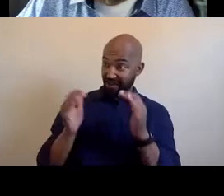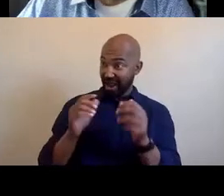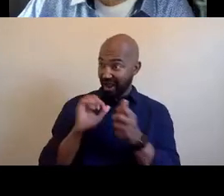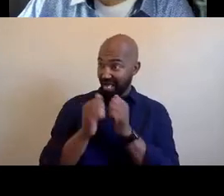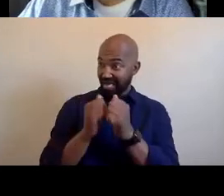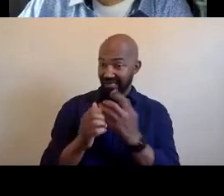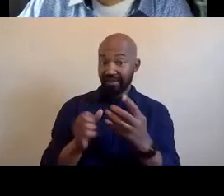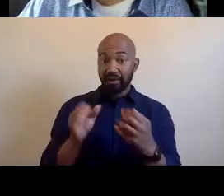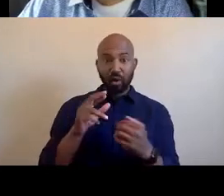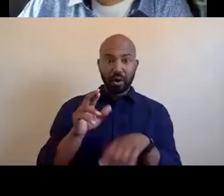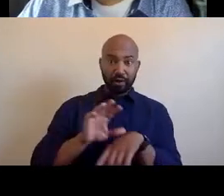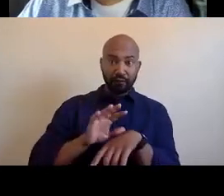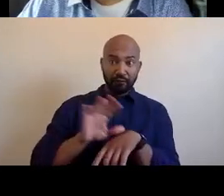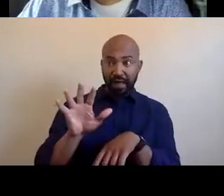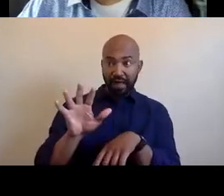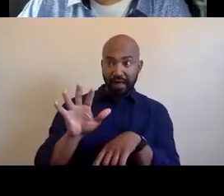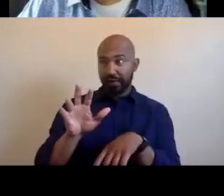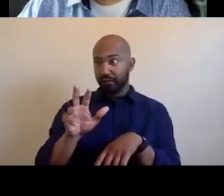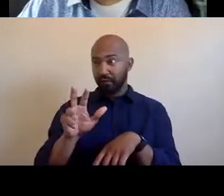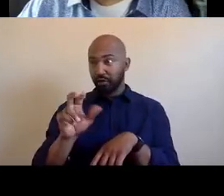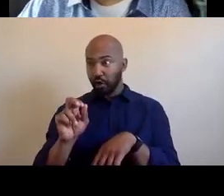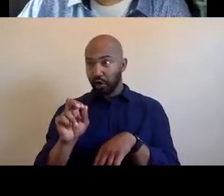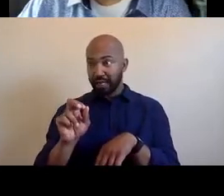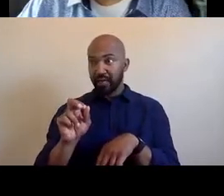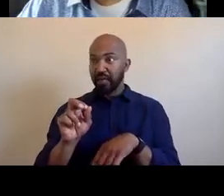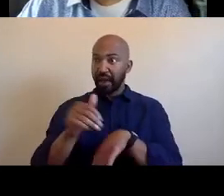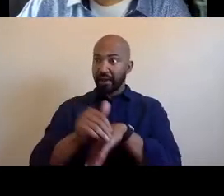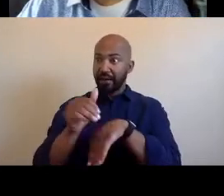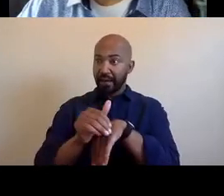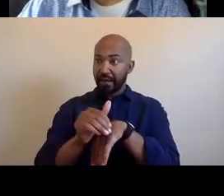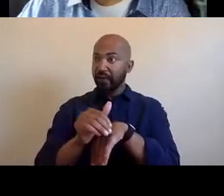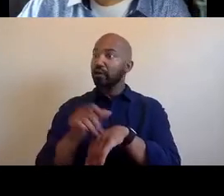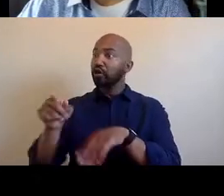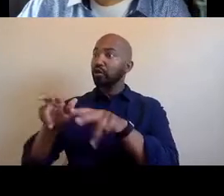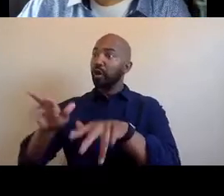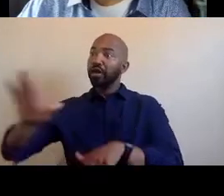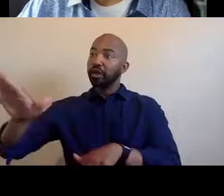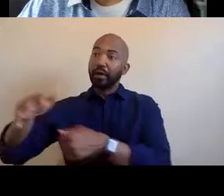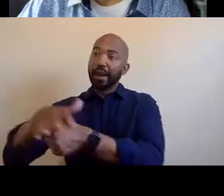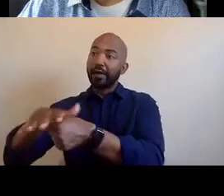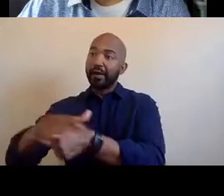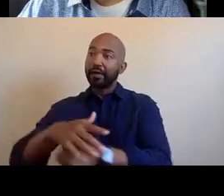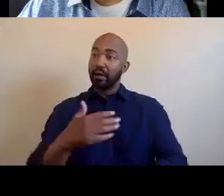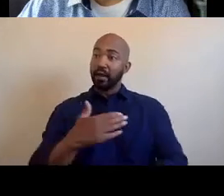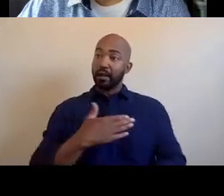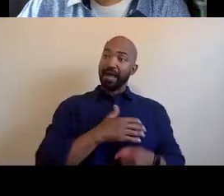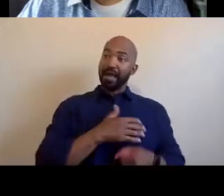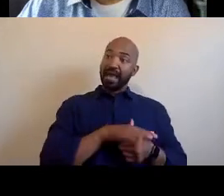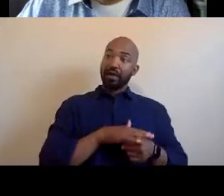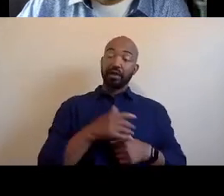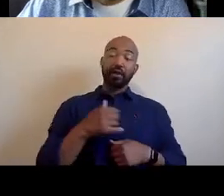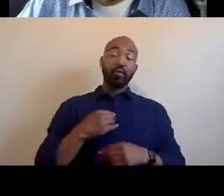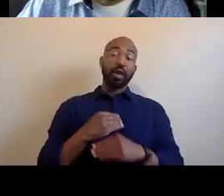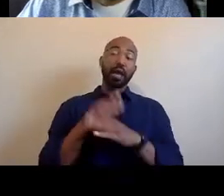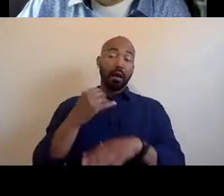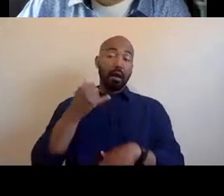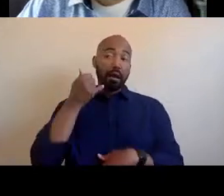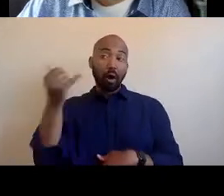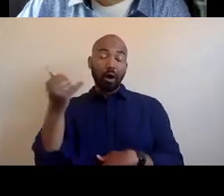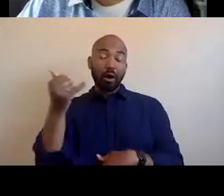for a walk together, you in your neighborhood, me in my neighborhood, and we'll talk on the phone while we're walking around the neighborhood. So that's another opportunity